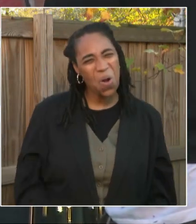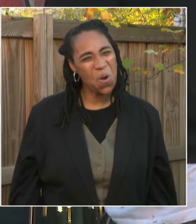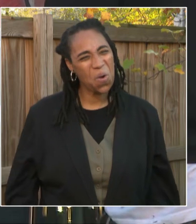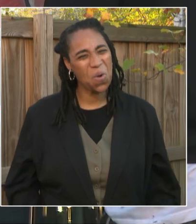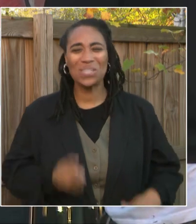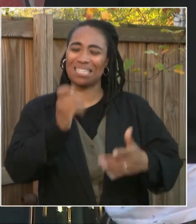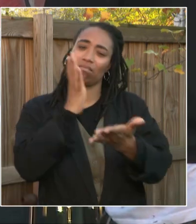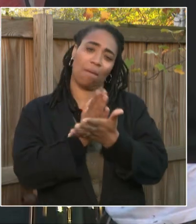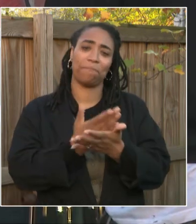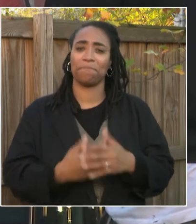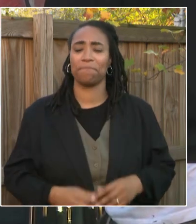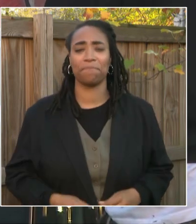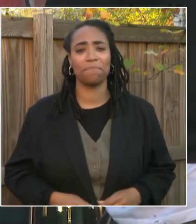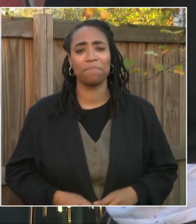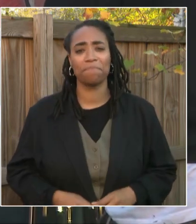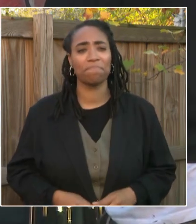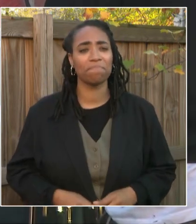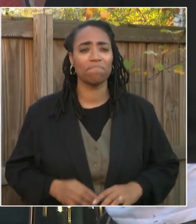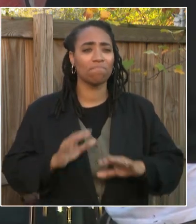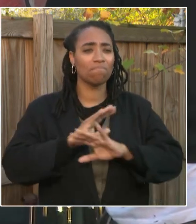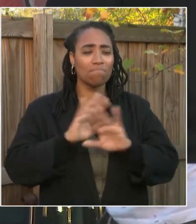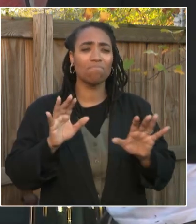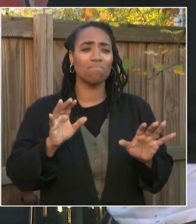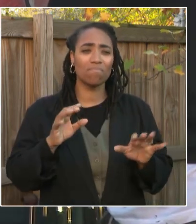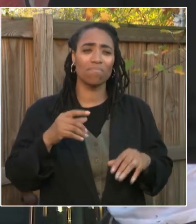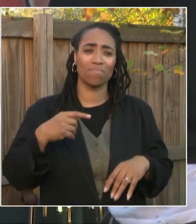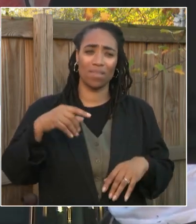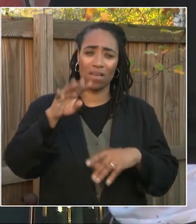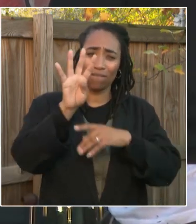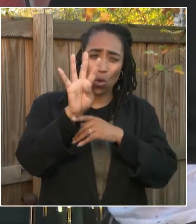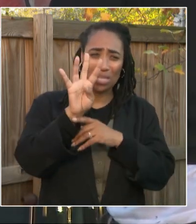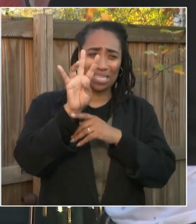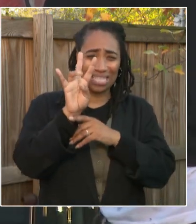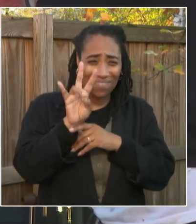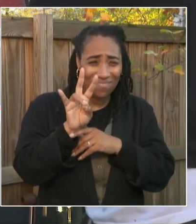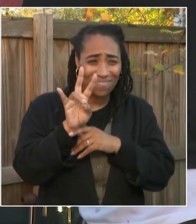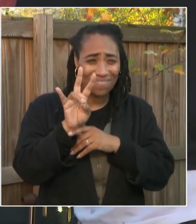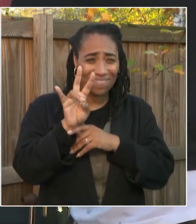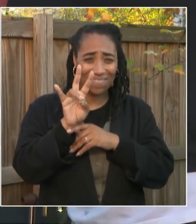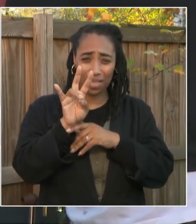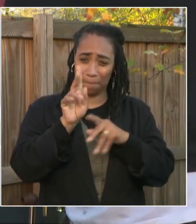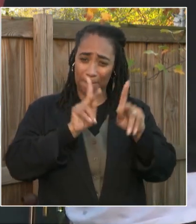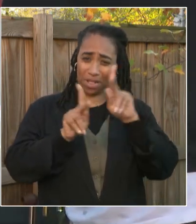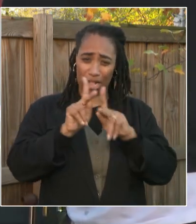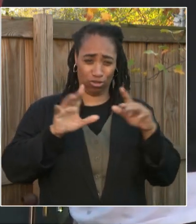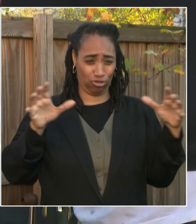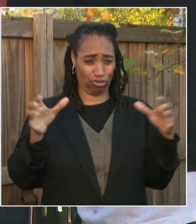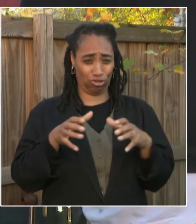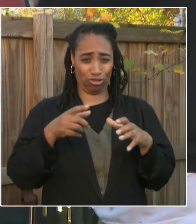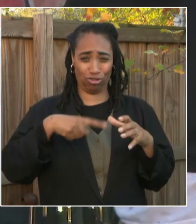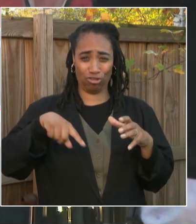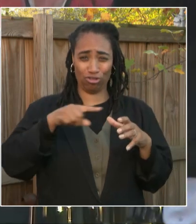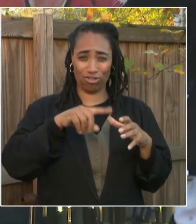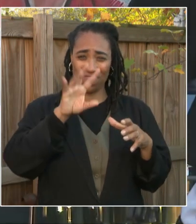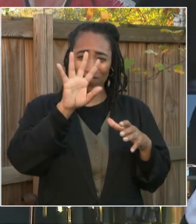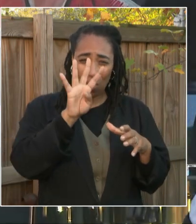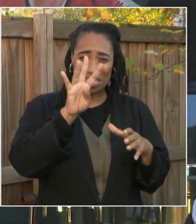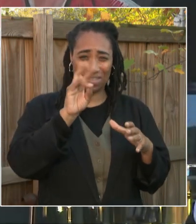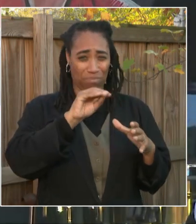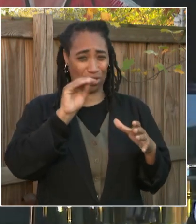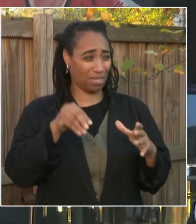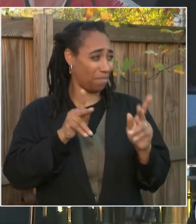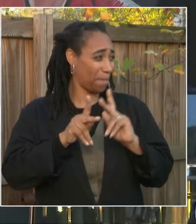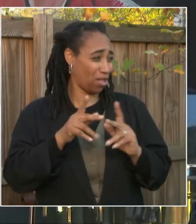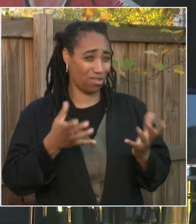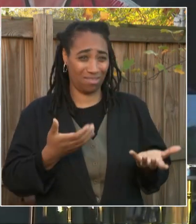are still 47% of the population, y'all. And that's why what happened with Don't Mute